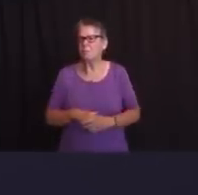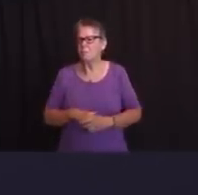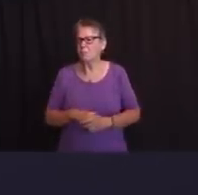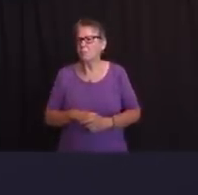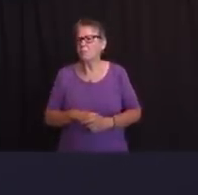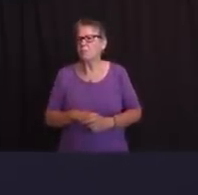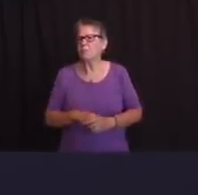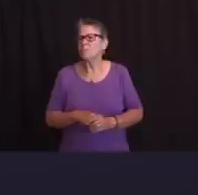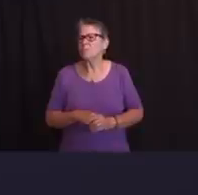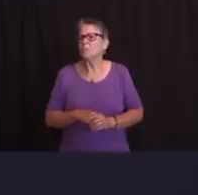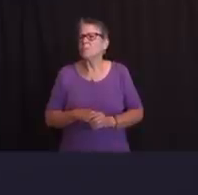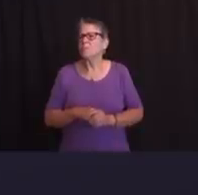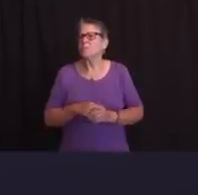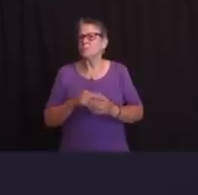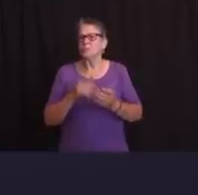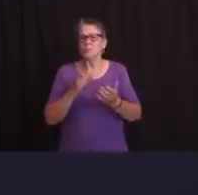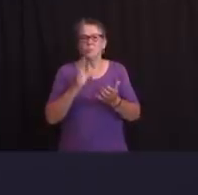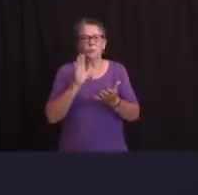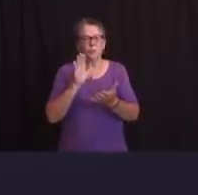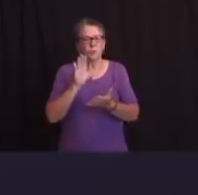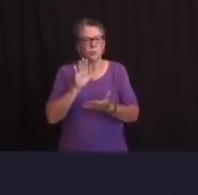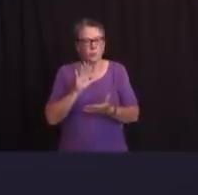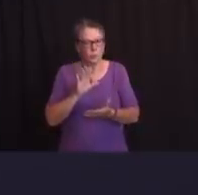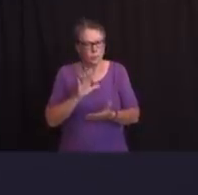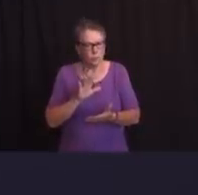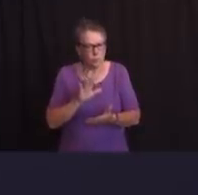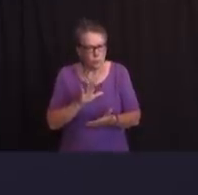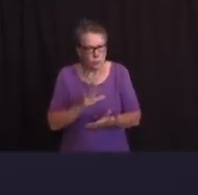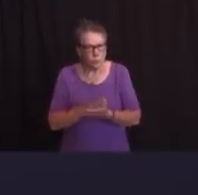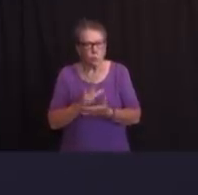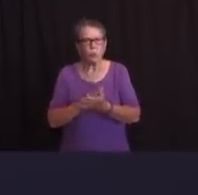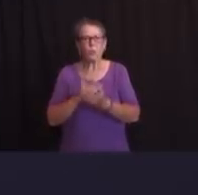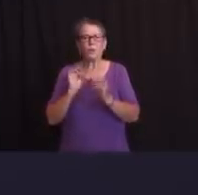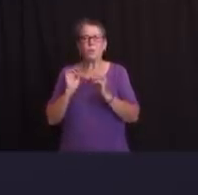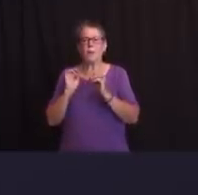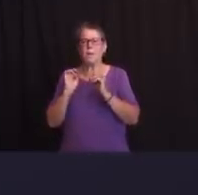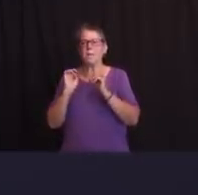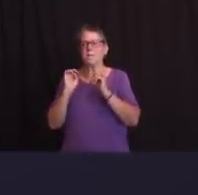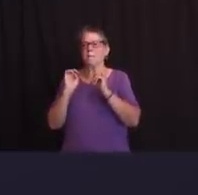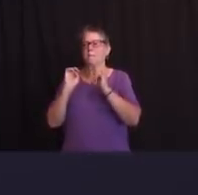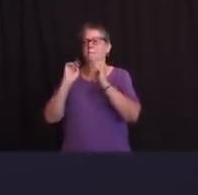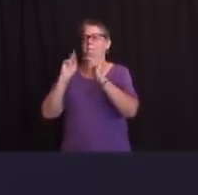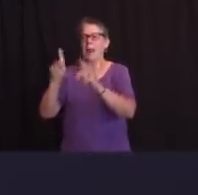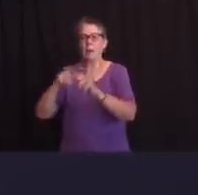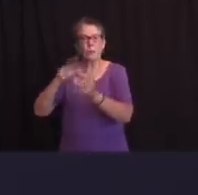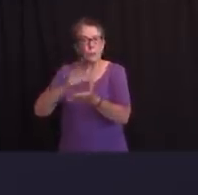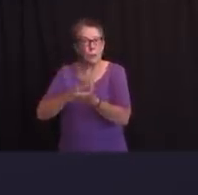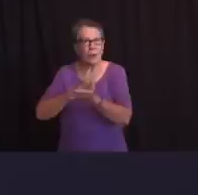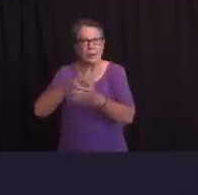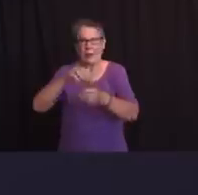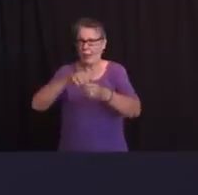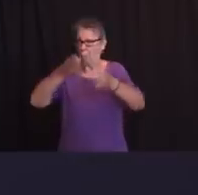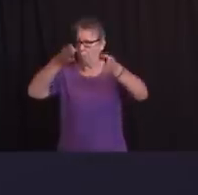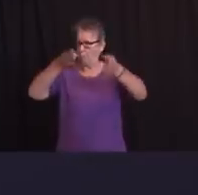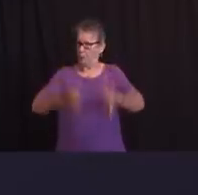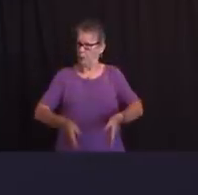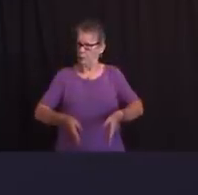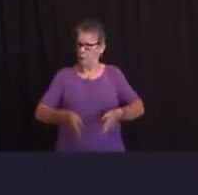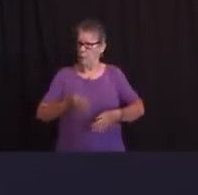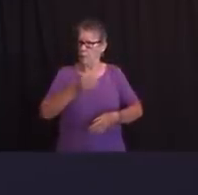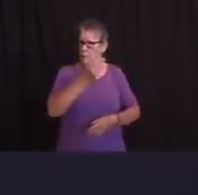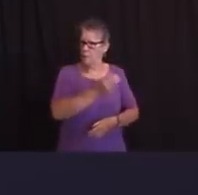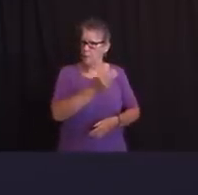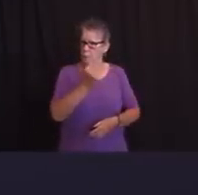schools will be in person Monday through Friday, as we have said. Thank you. Anything you want to add, or are you good with that?